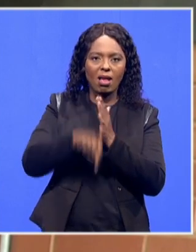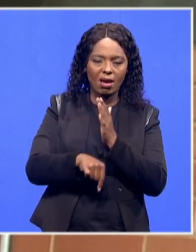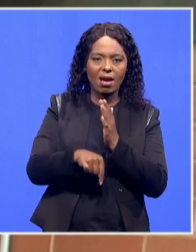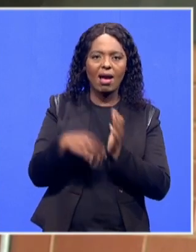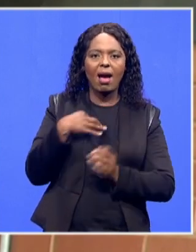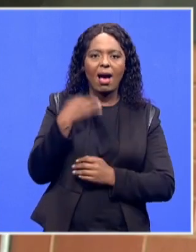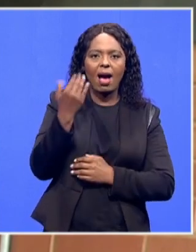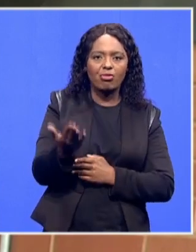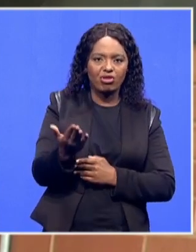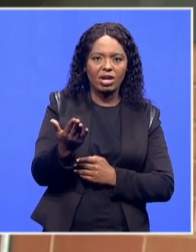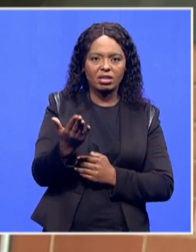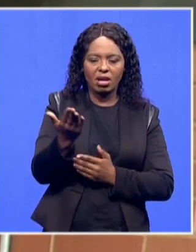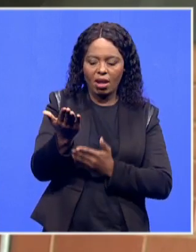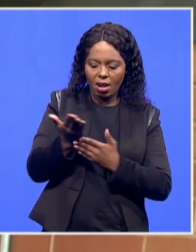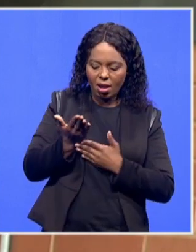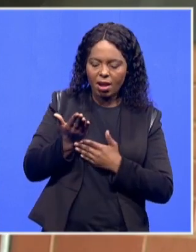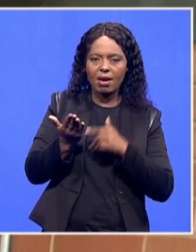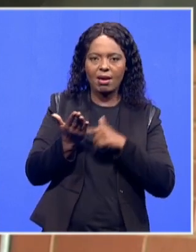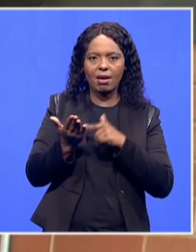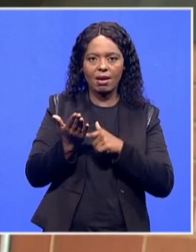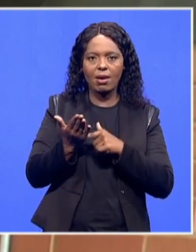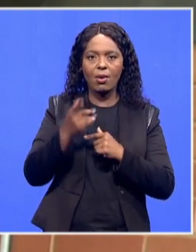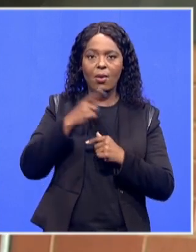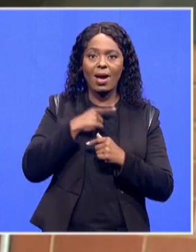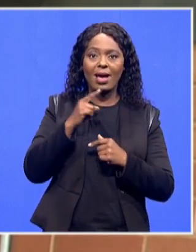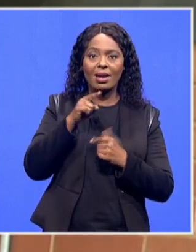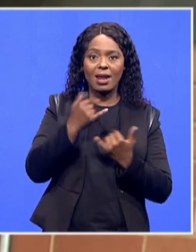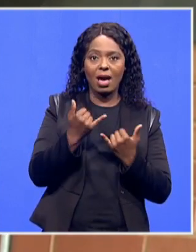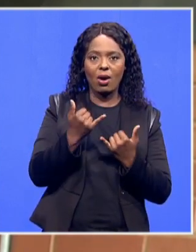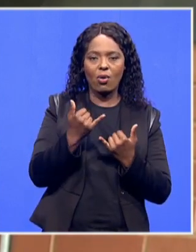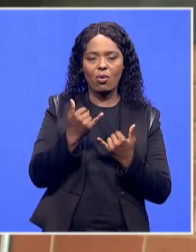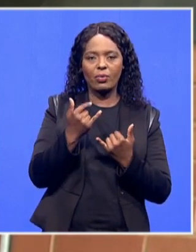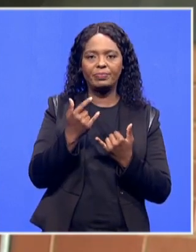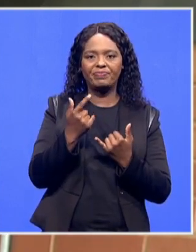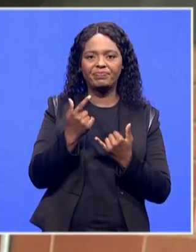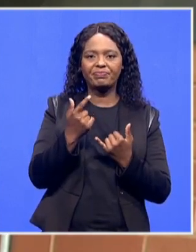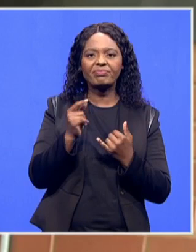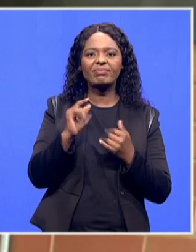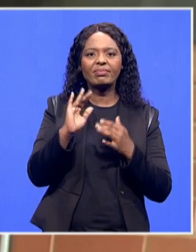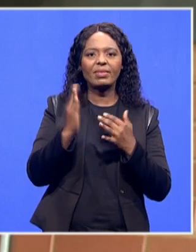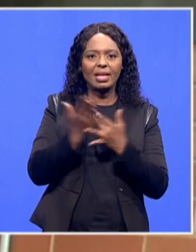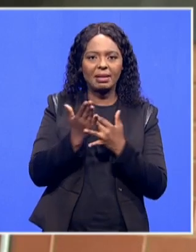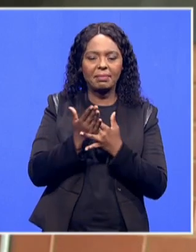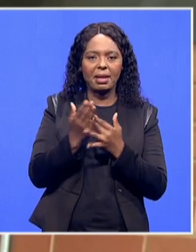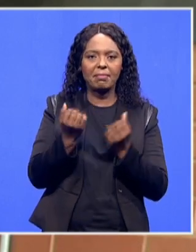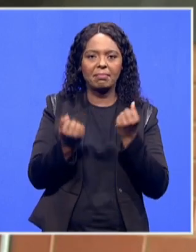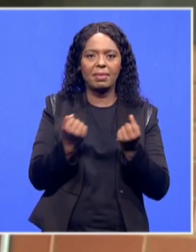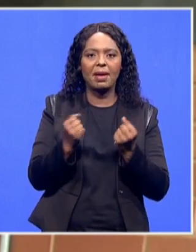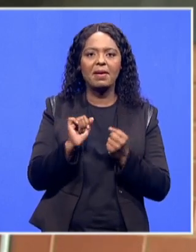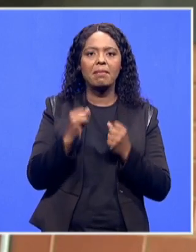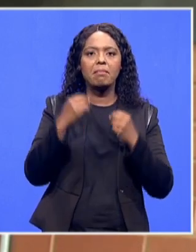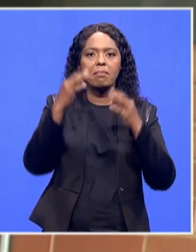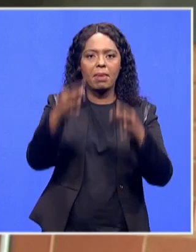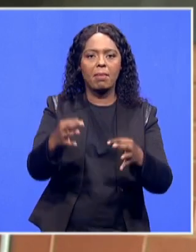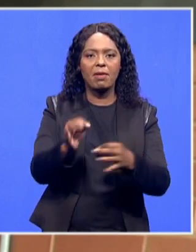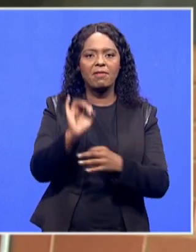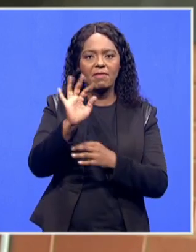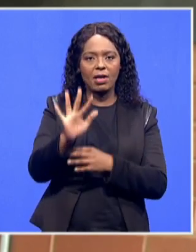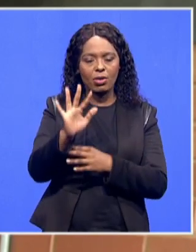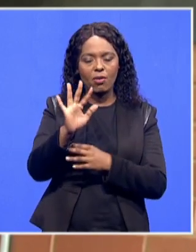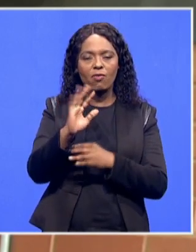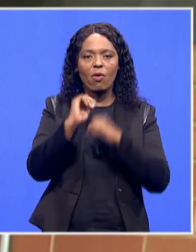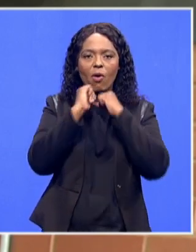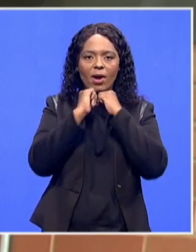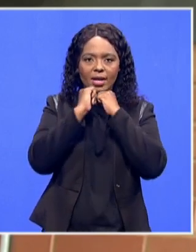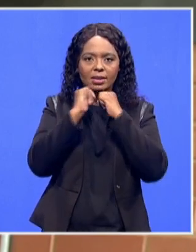that the matter has been postponed to the 4th of August, but there are still applications that have been brought to the High Court. Now,